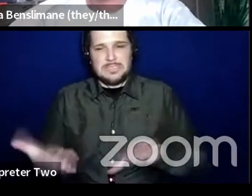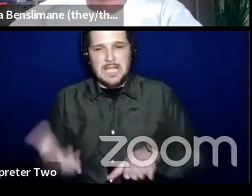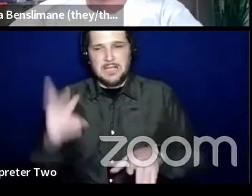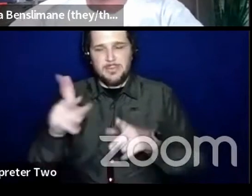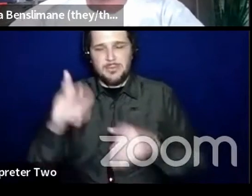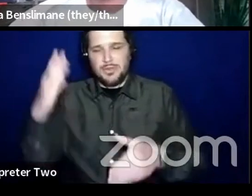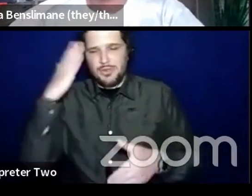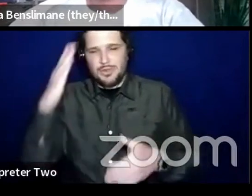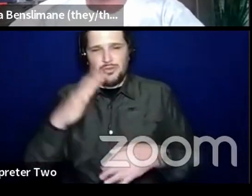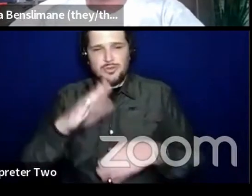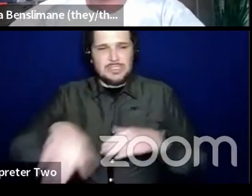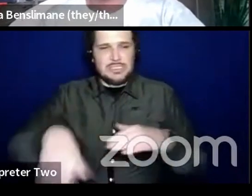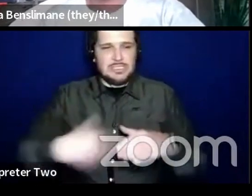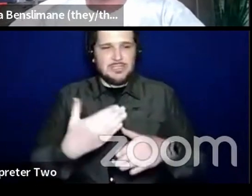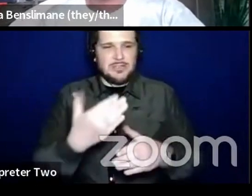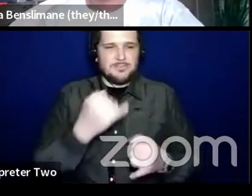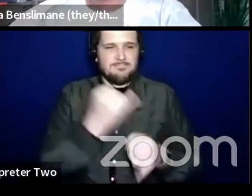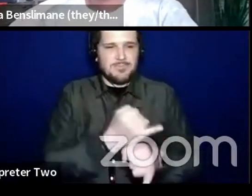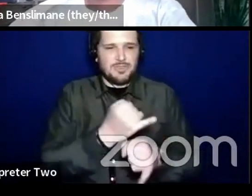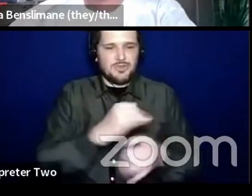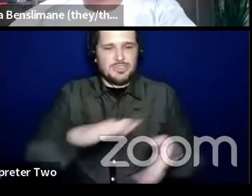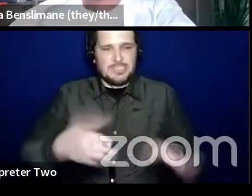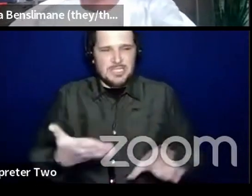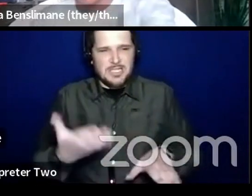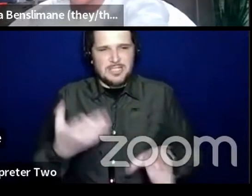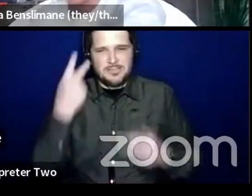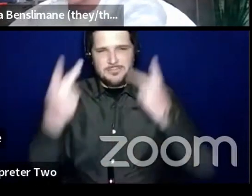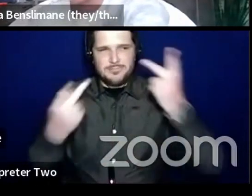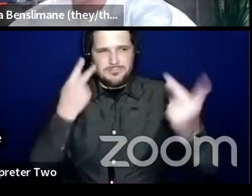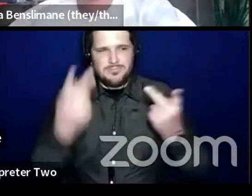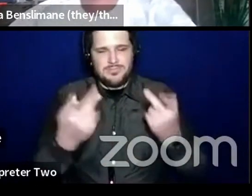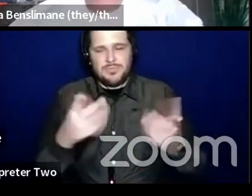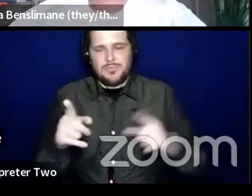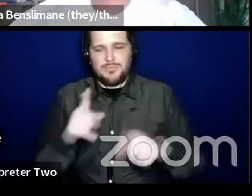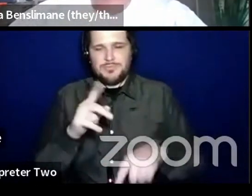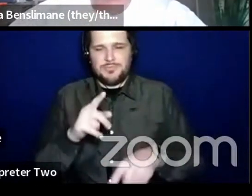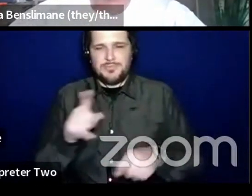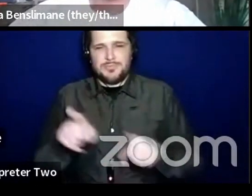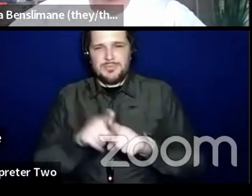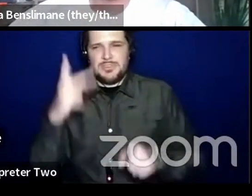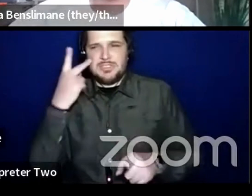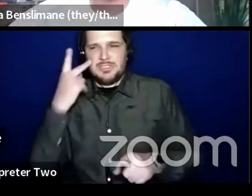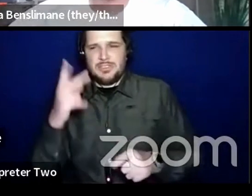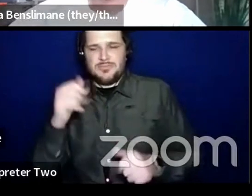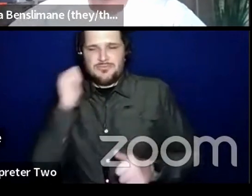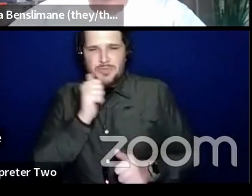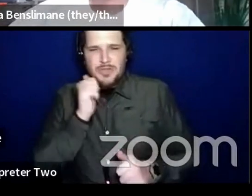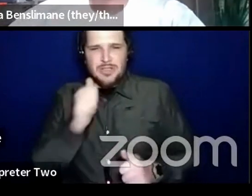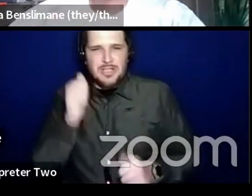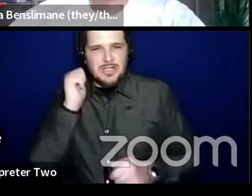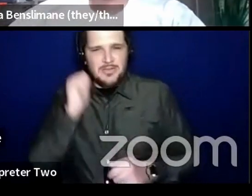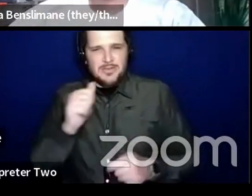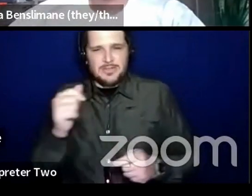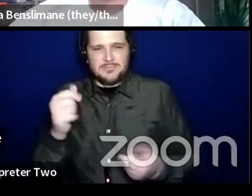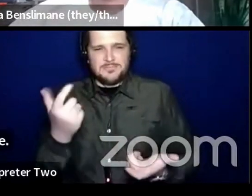die. And then there's also, of course, like the regular everyday aspects of what like scholars Jen